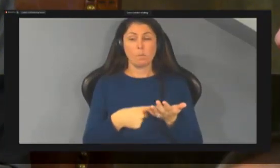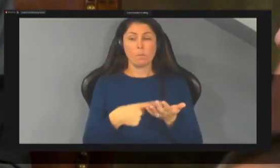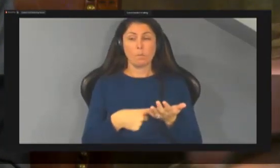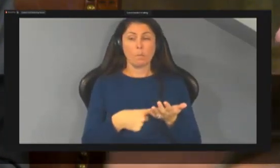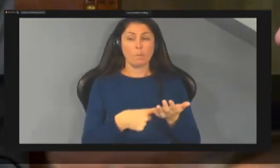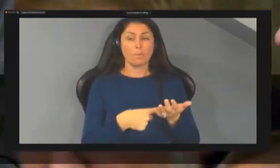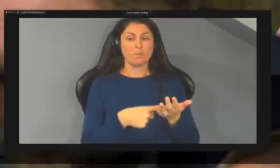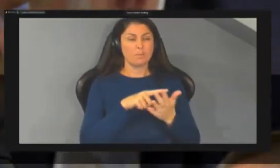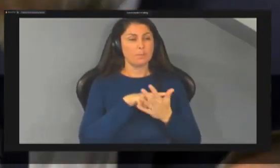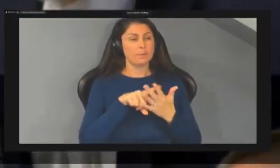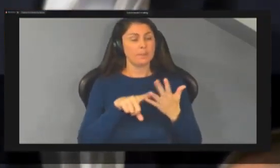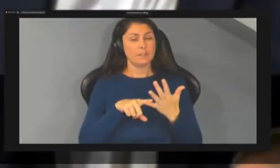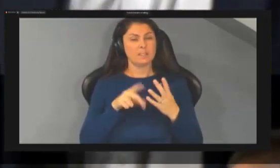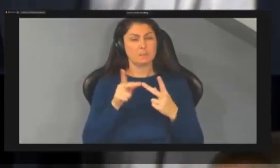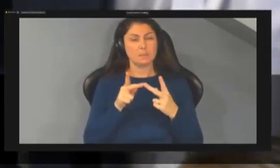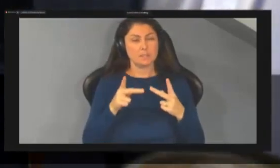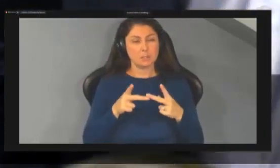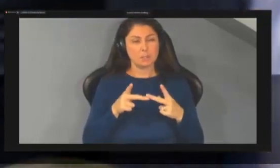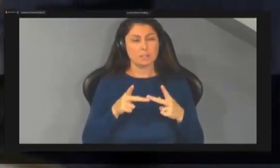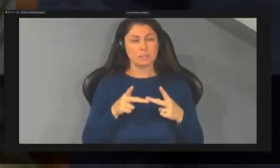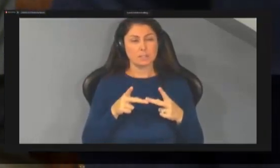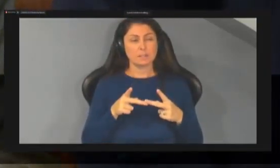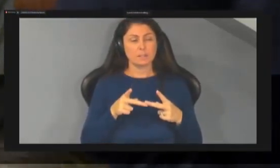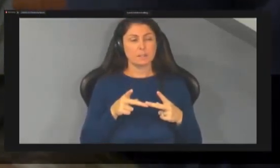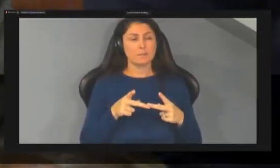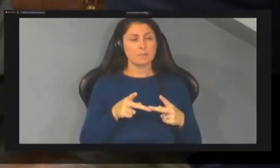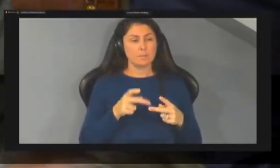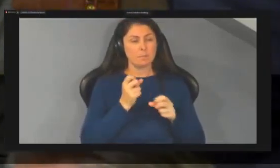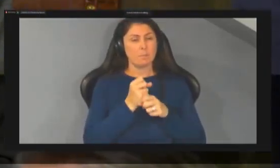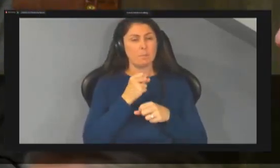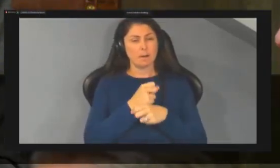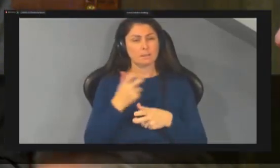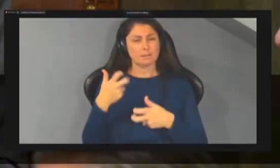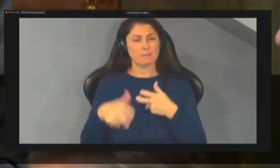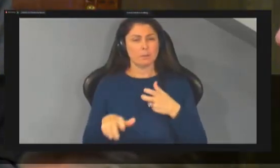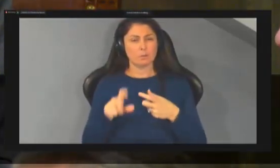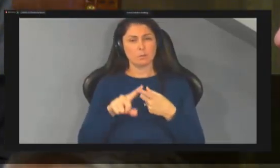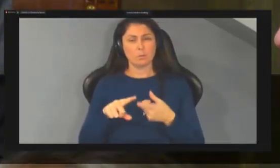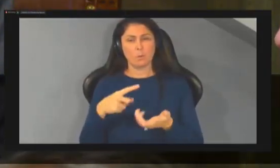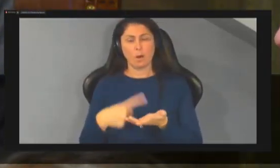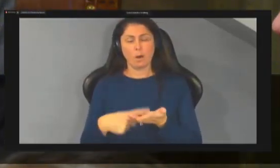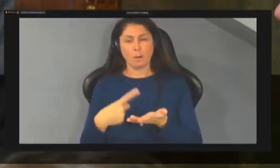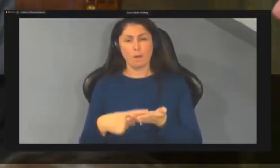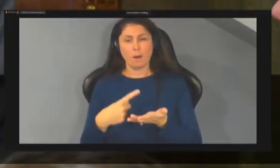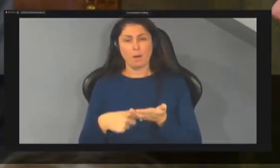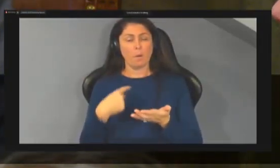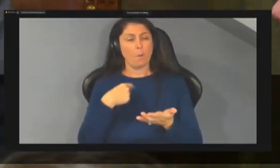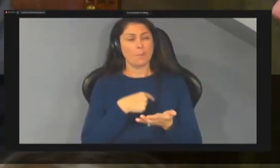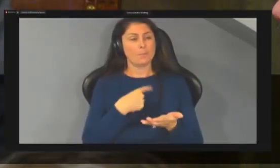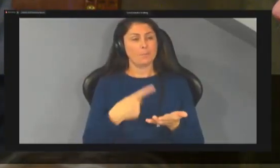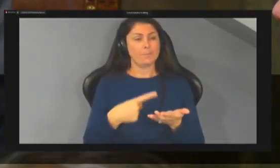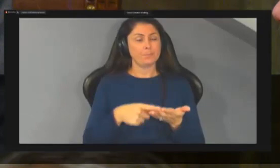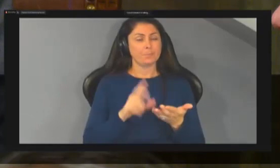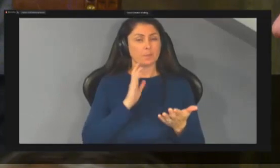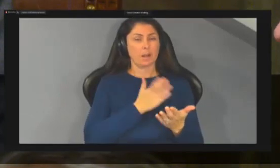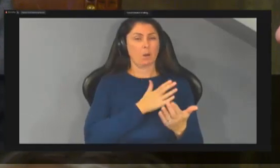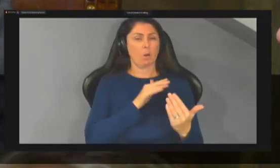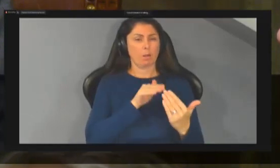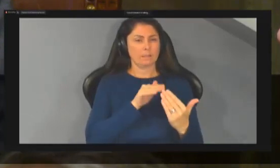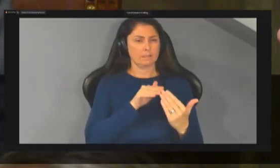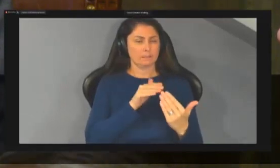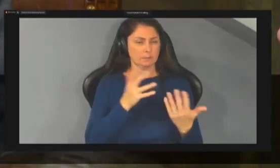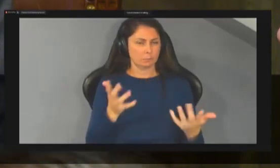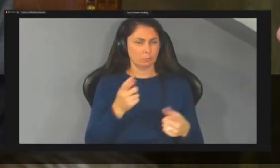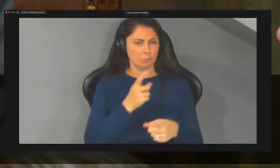these positions, it makes it difficult to talk about because we're talking about our colleagues, right?